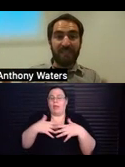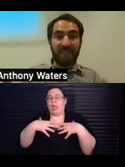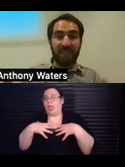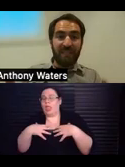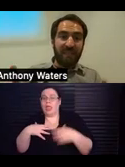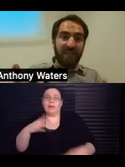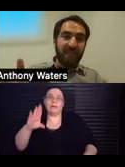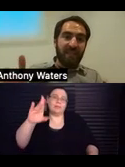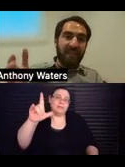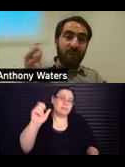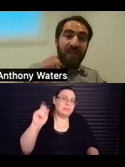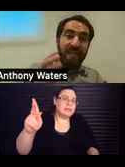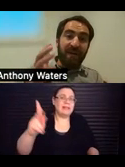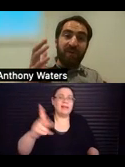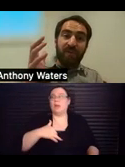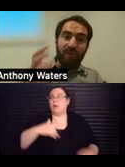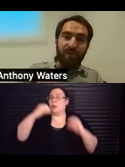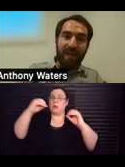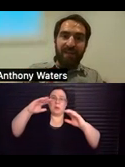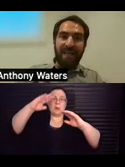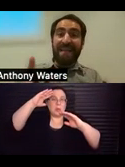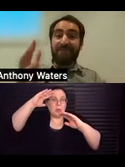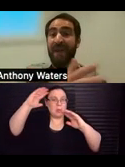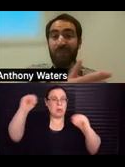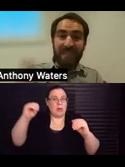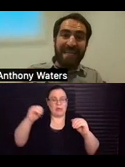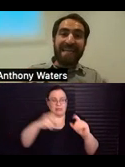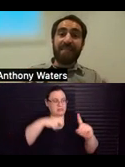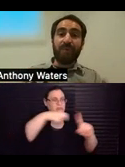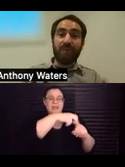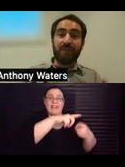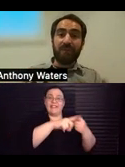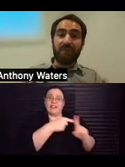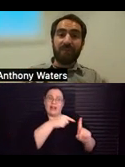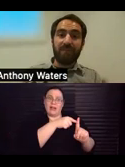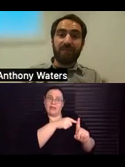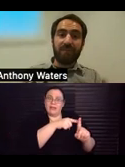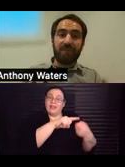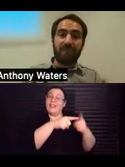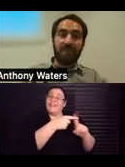hopeless, he reached out to a friend, and that friend was the gatekeeper